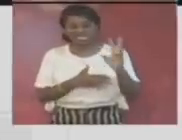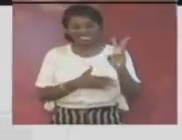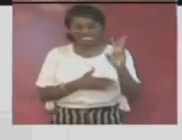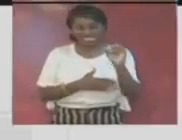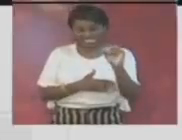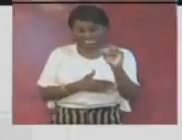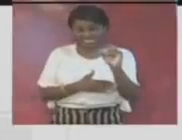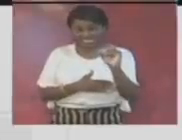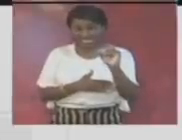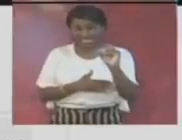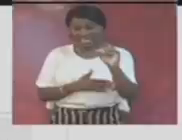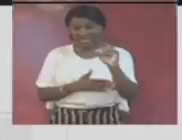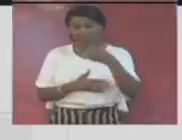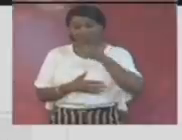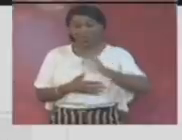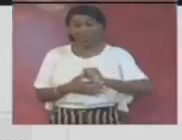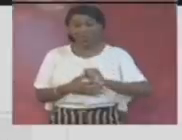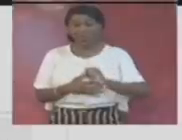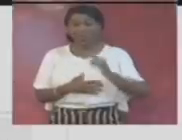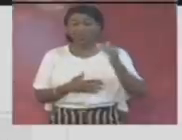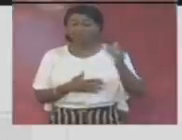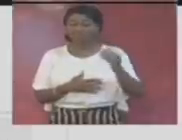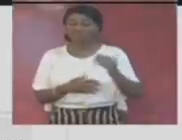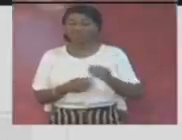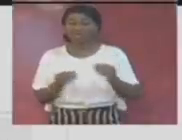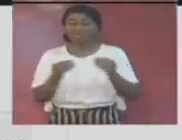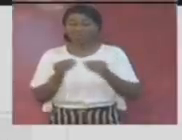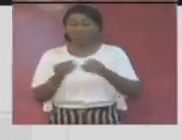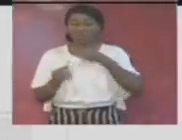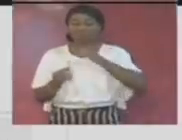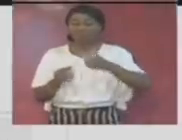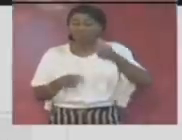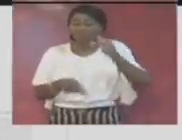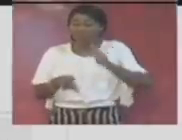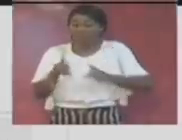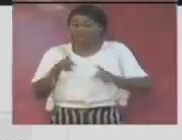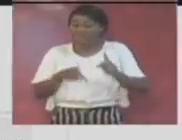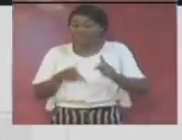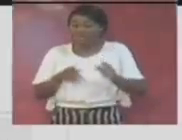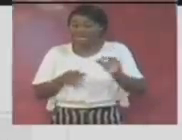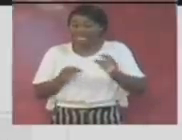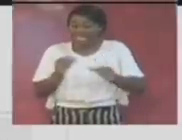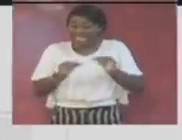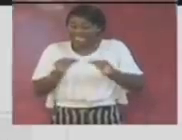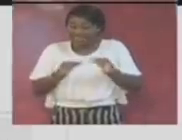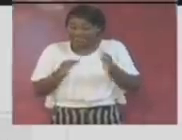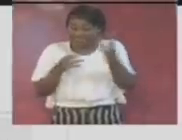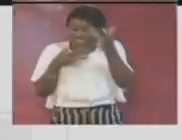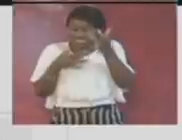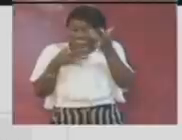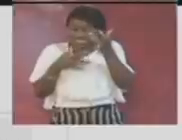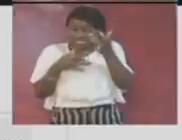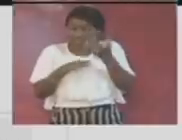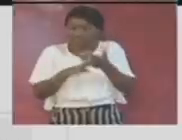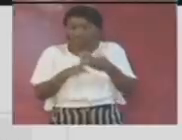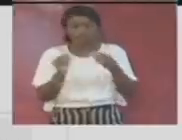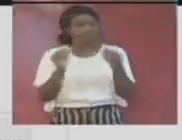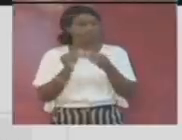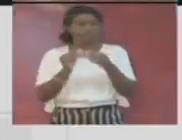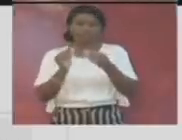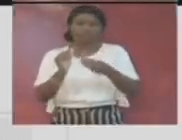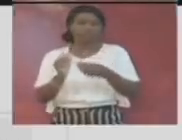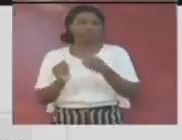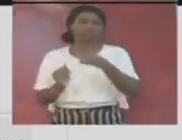the other thing that we keep reiterating is that people with pre-existing conditions had higher risks of